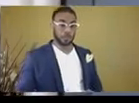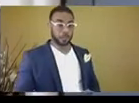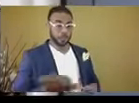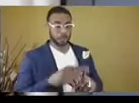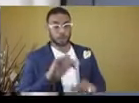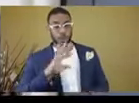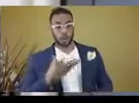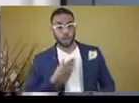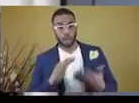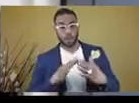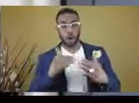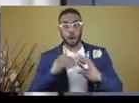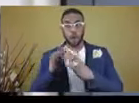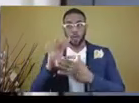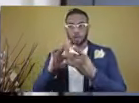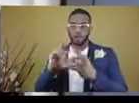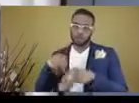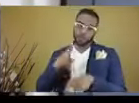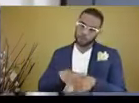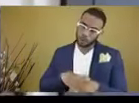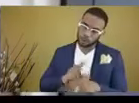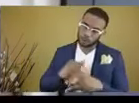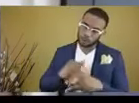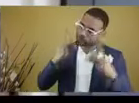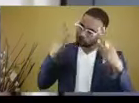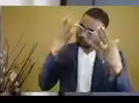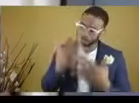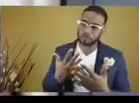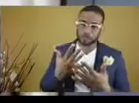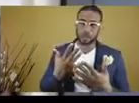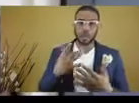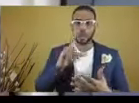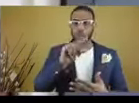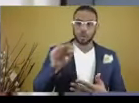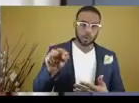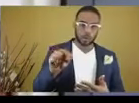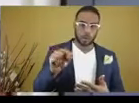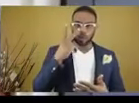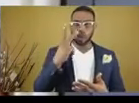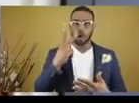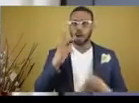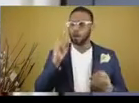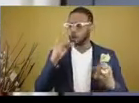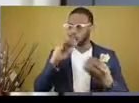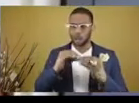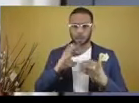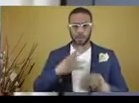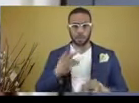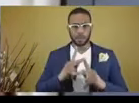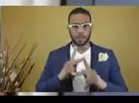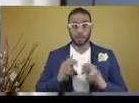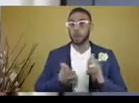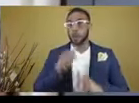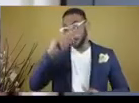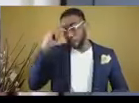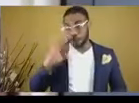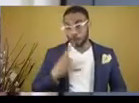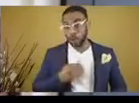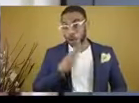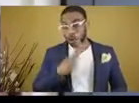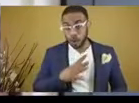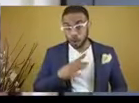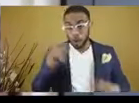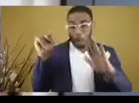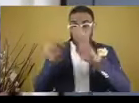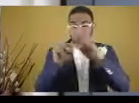in the news when, of course, when there's tragedy. 2020 saw a record number of trans people, predominantly Black trans women,